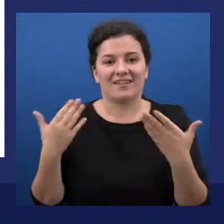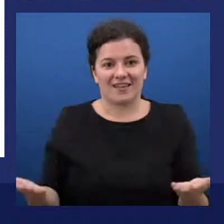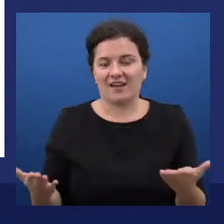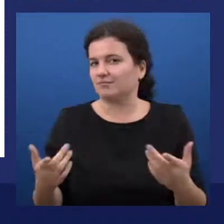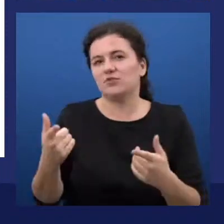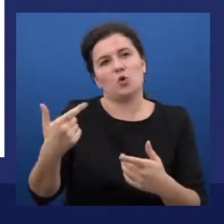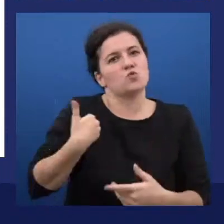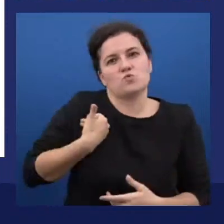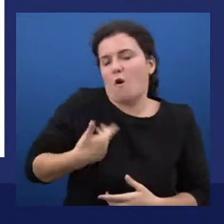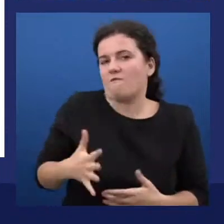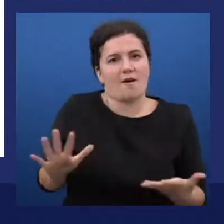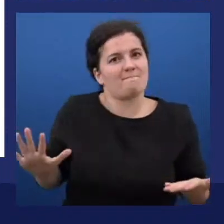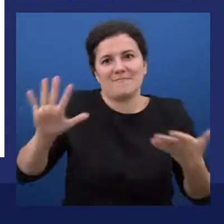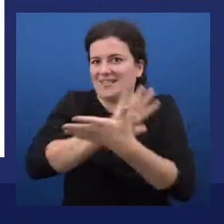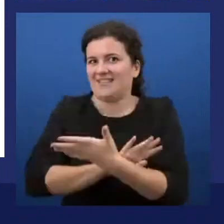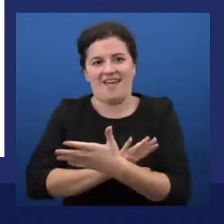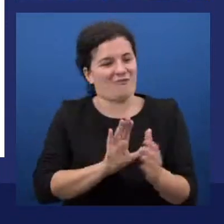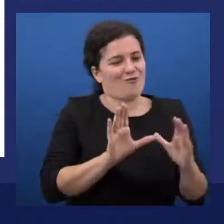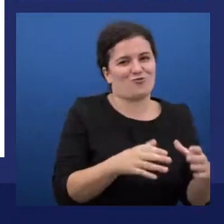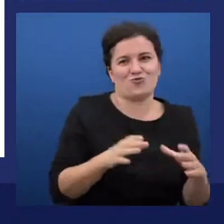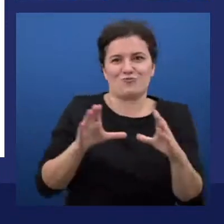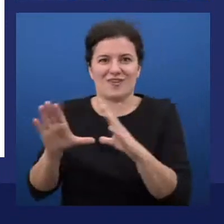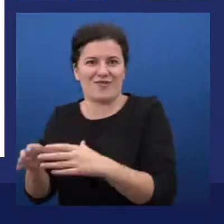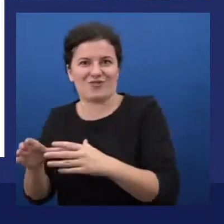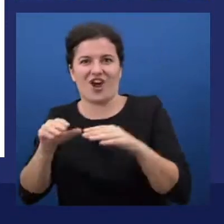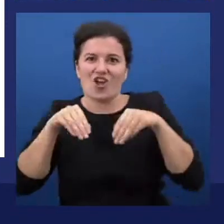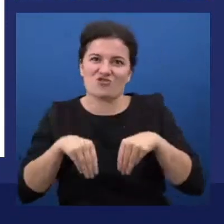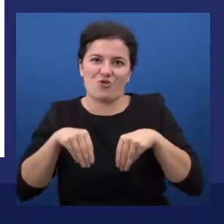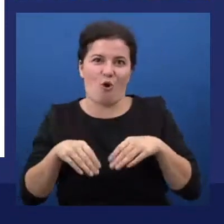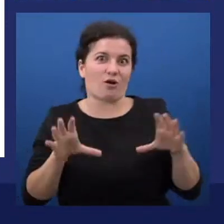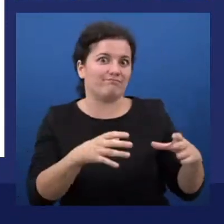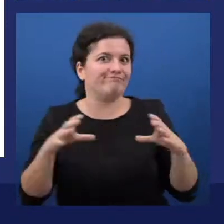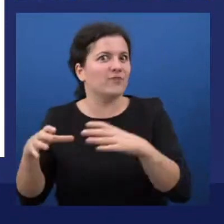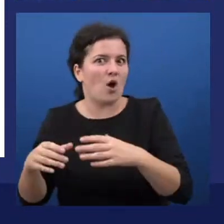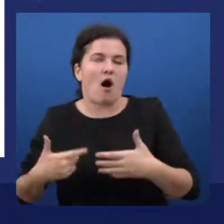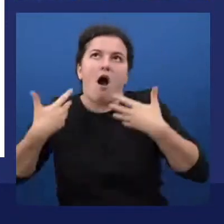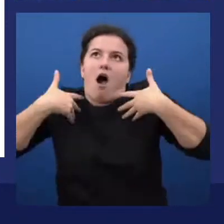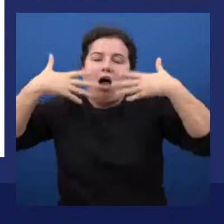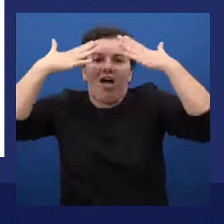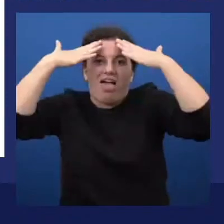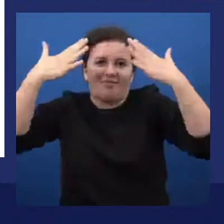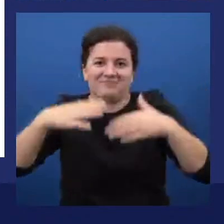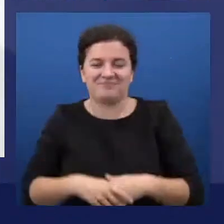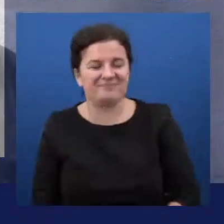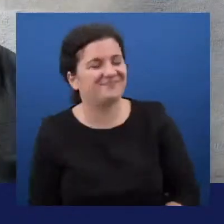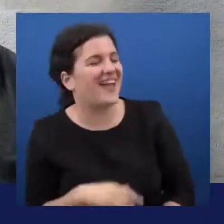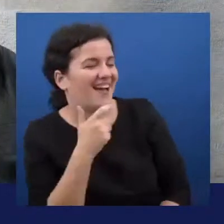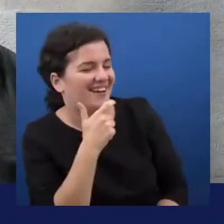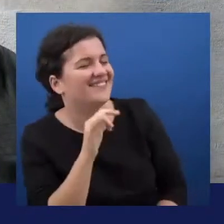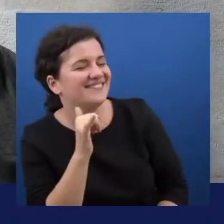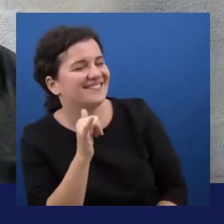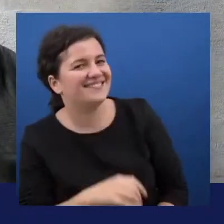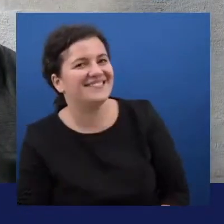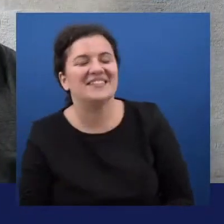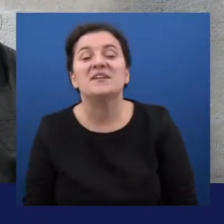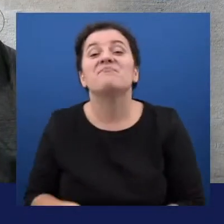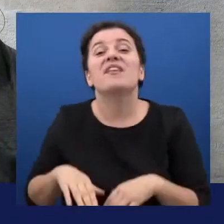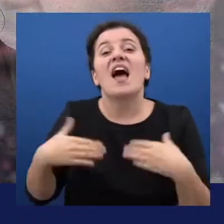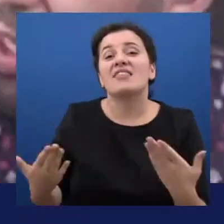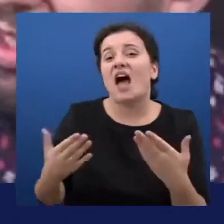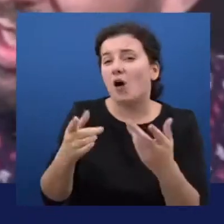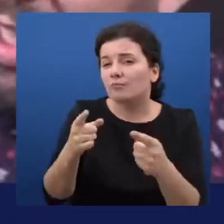Yeah, I think so. Here's some questions. Kira says, what if you test an image that